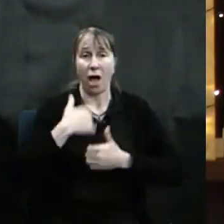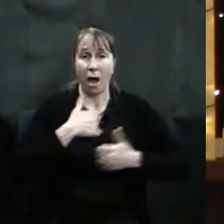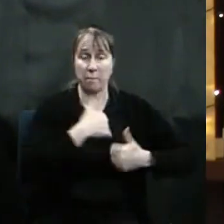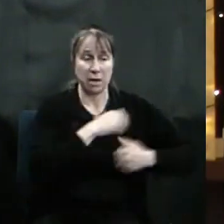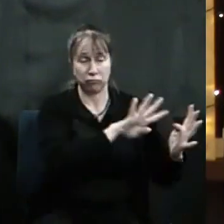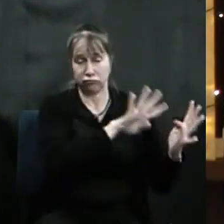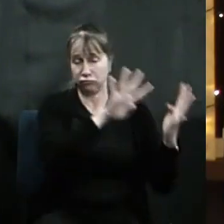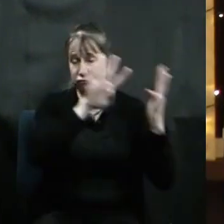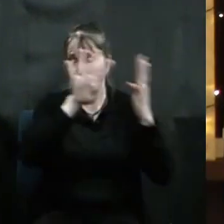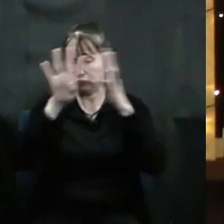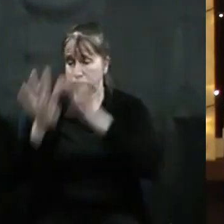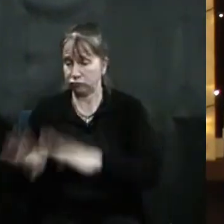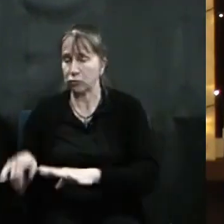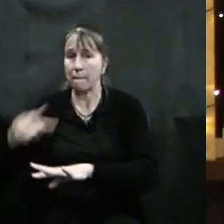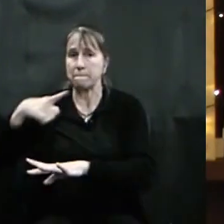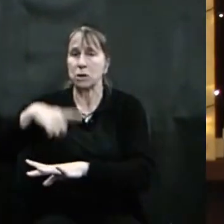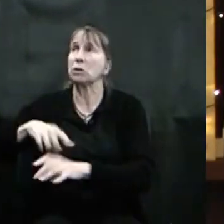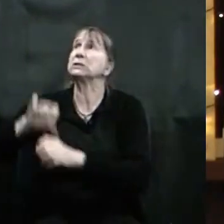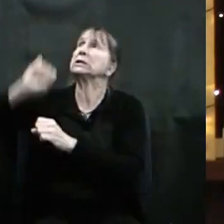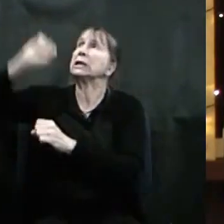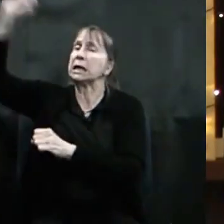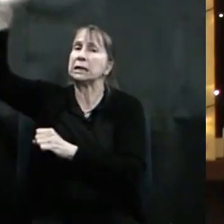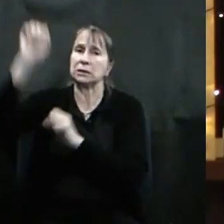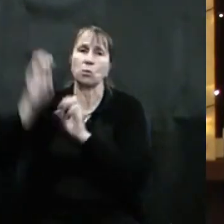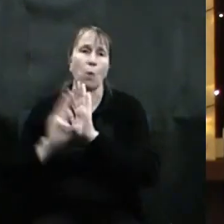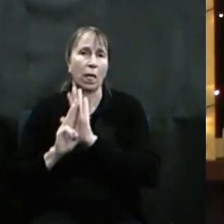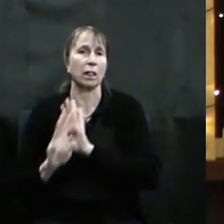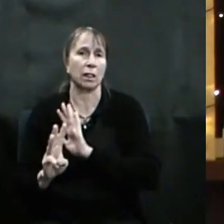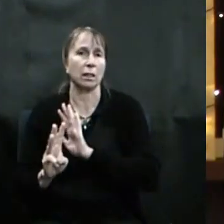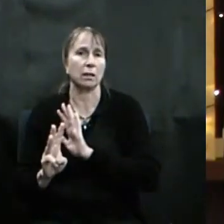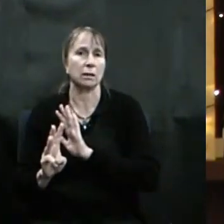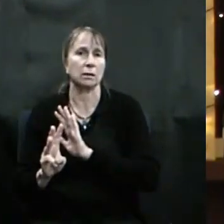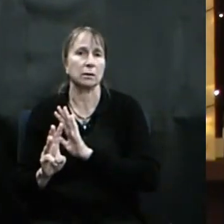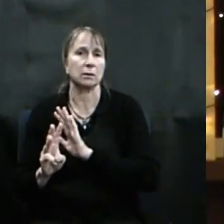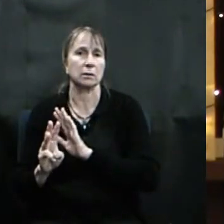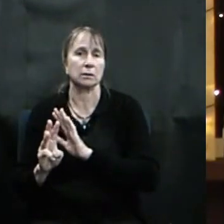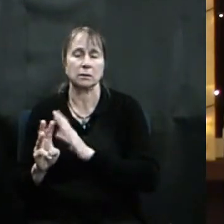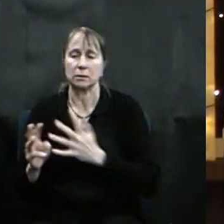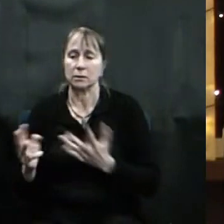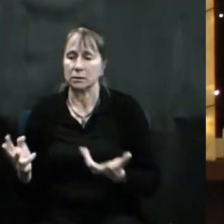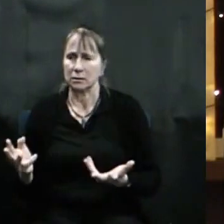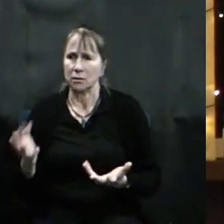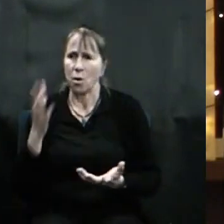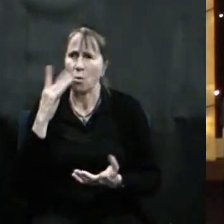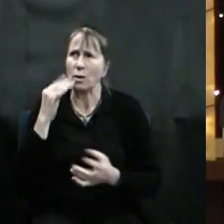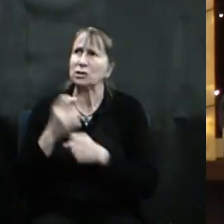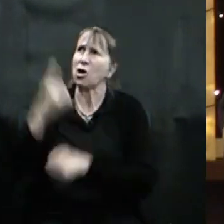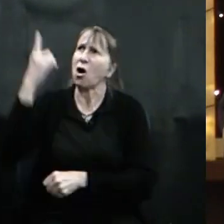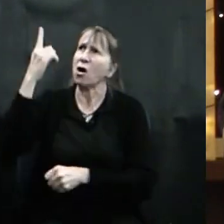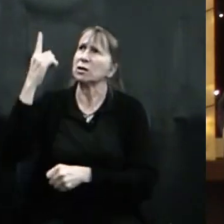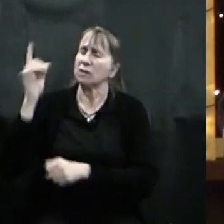instruments. And when you know that God is against you, what hope can there be?